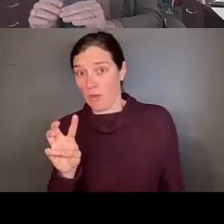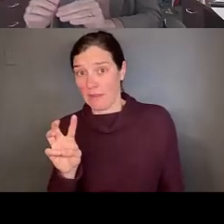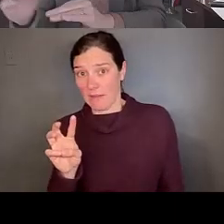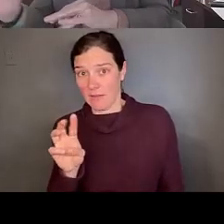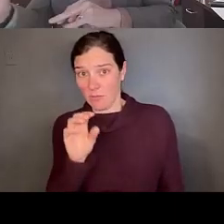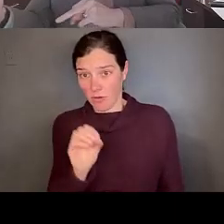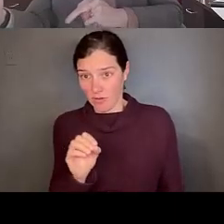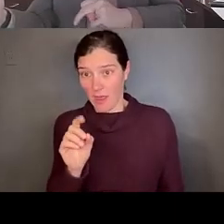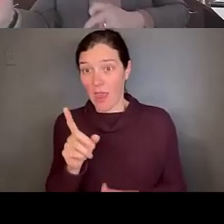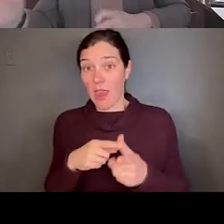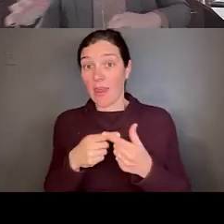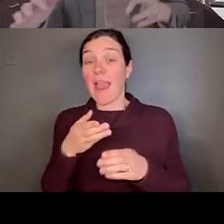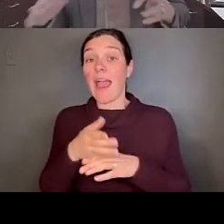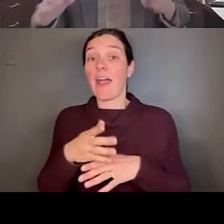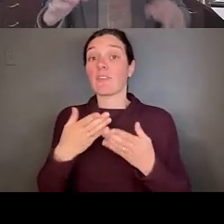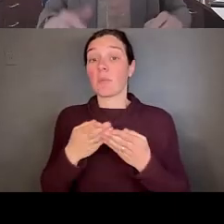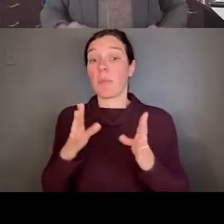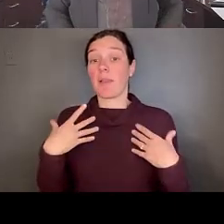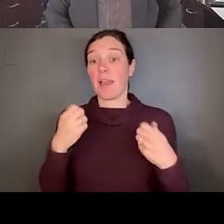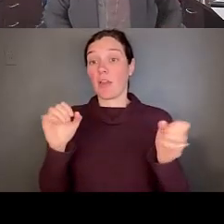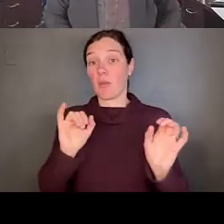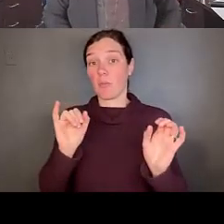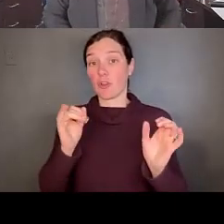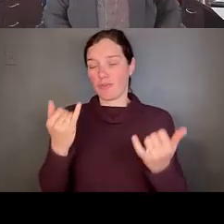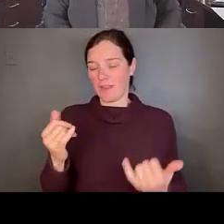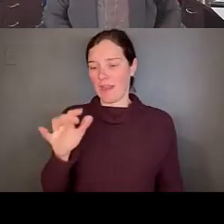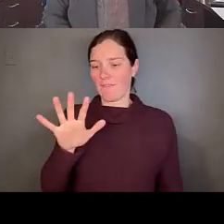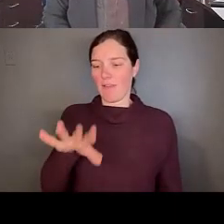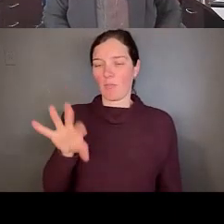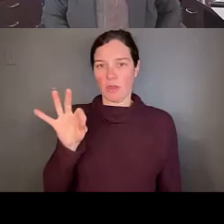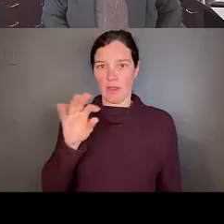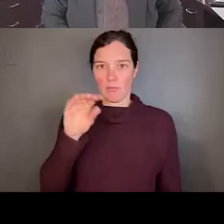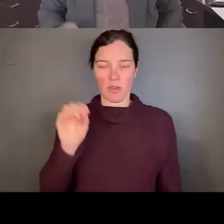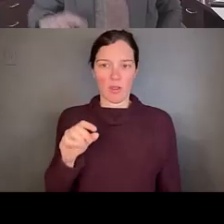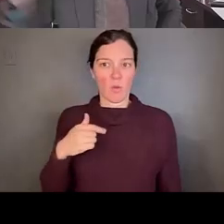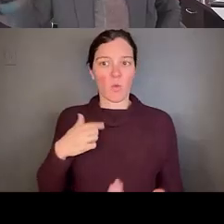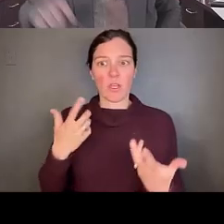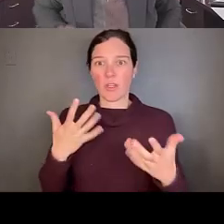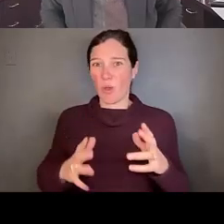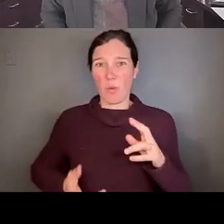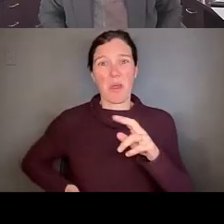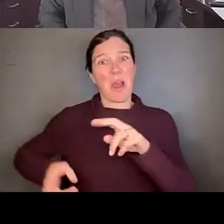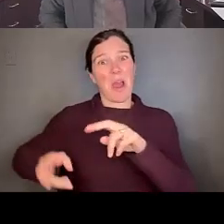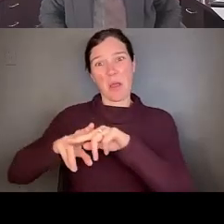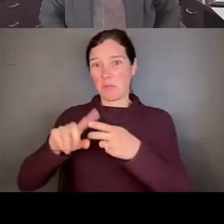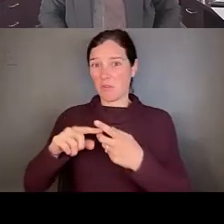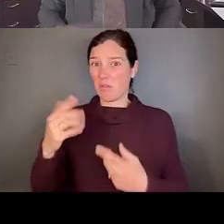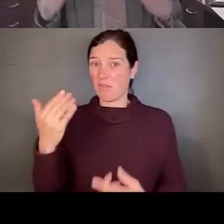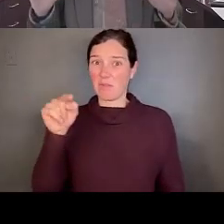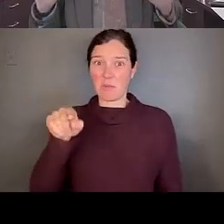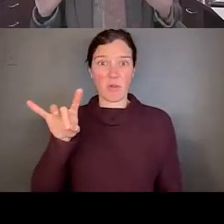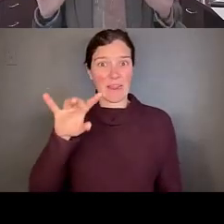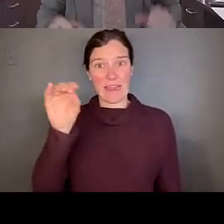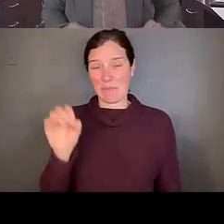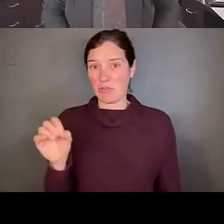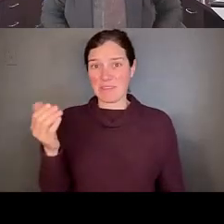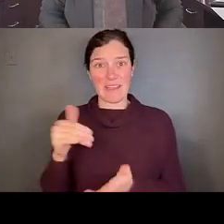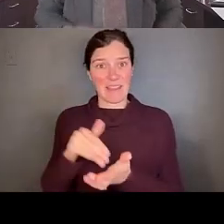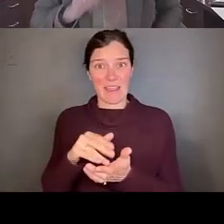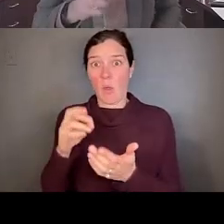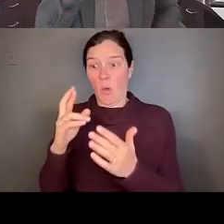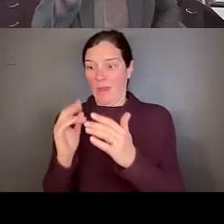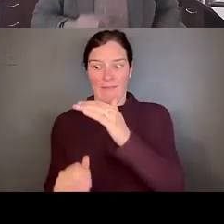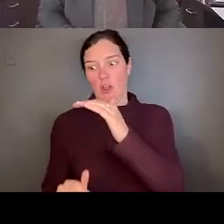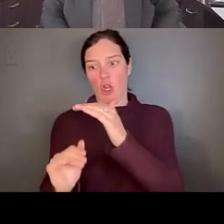4.6. And then after the public health emergency, we're sitting about 5.9%. So, we don't want to have happen go back up to that 15.8 or anything even close.